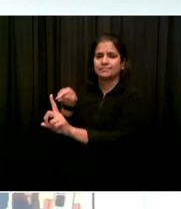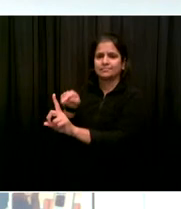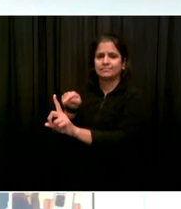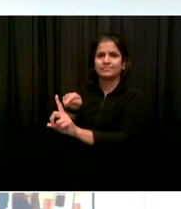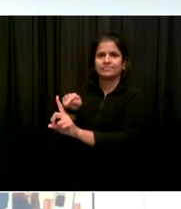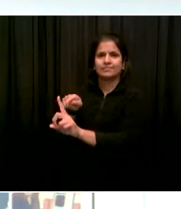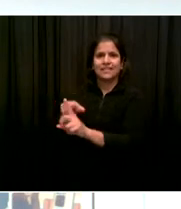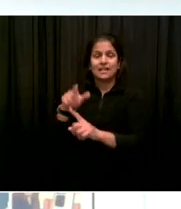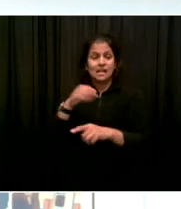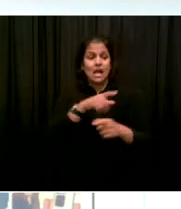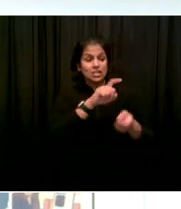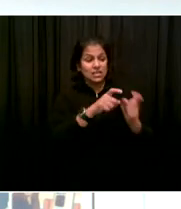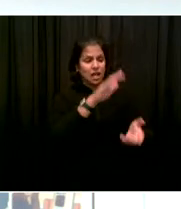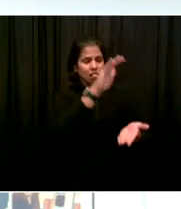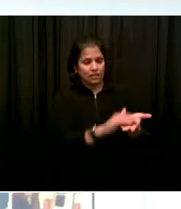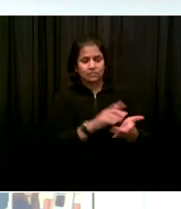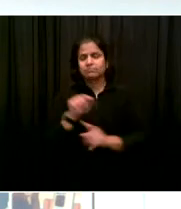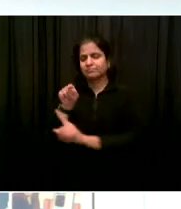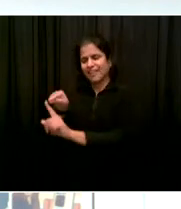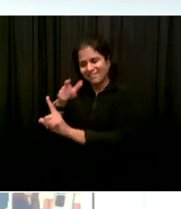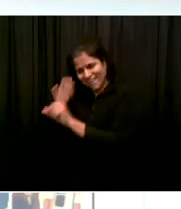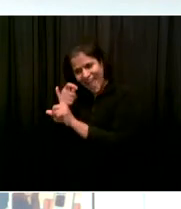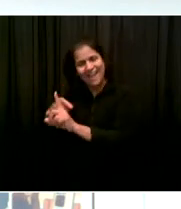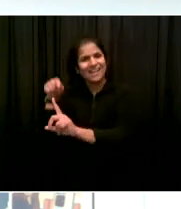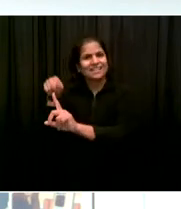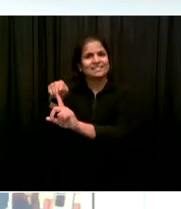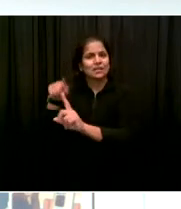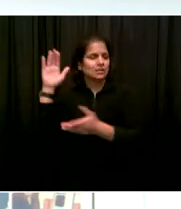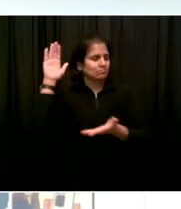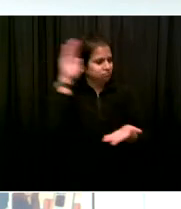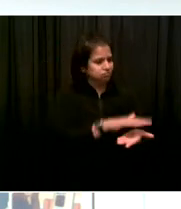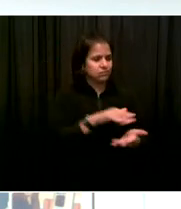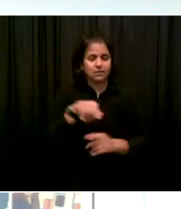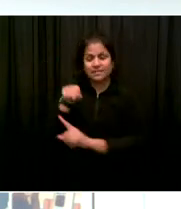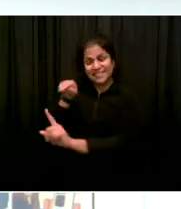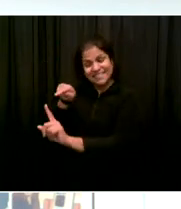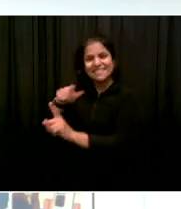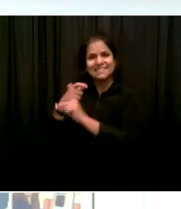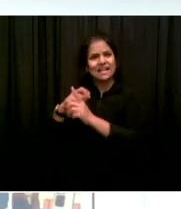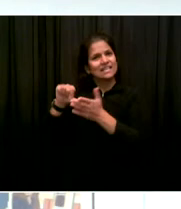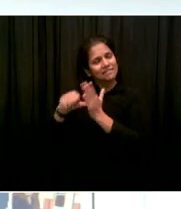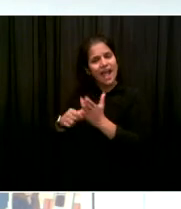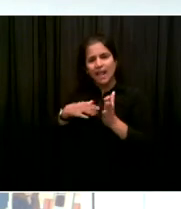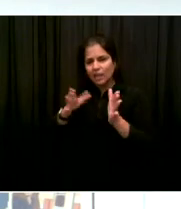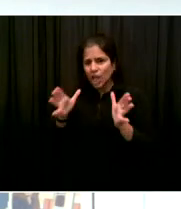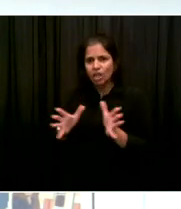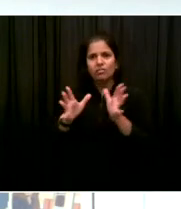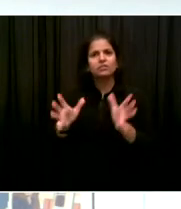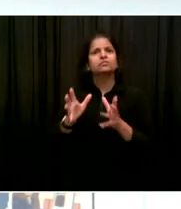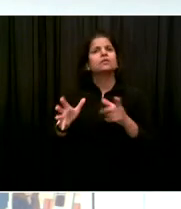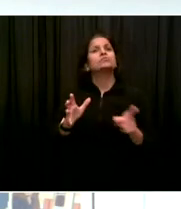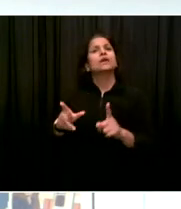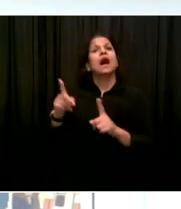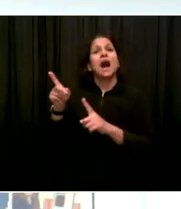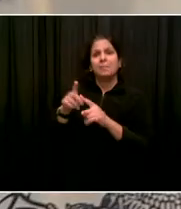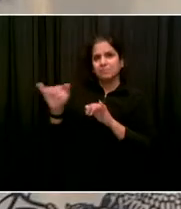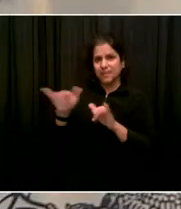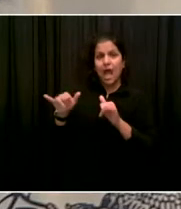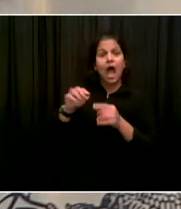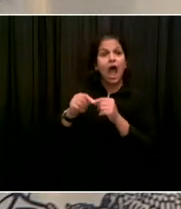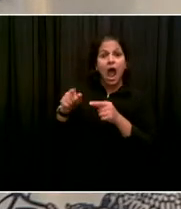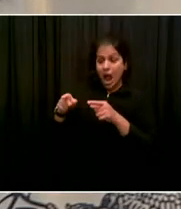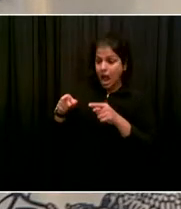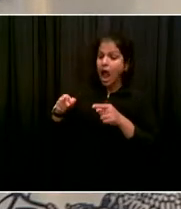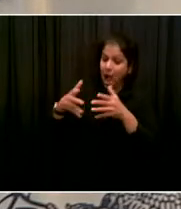emphasizing it for New York City, and we have to think about that across the country and across the world as well. Thank you. Thank you,